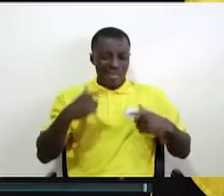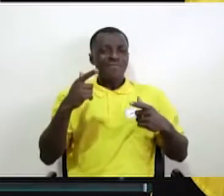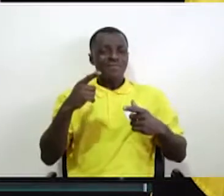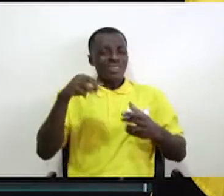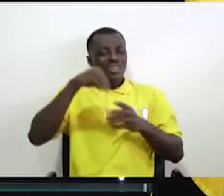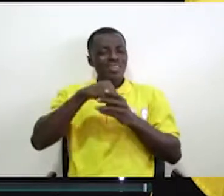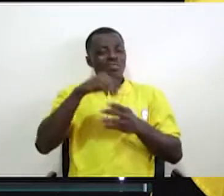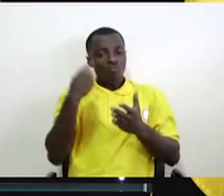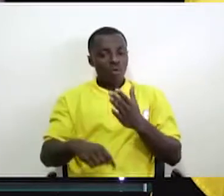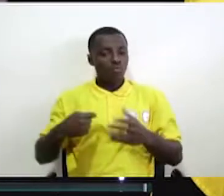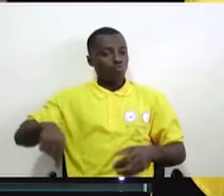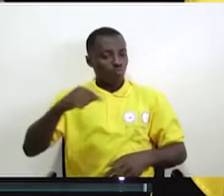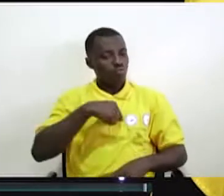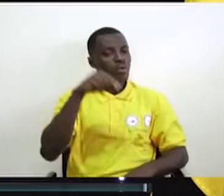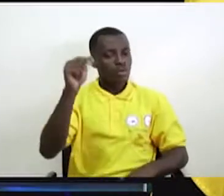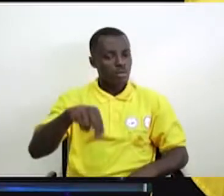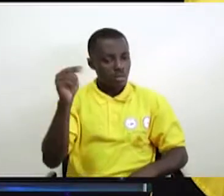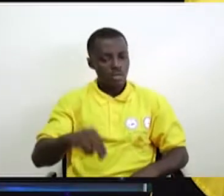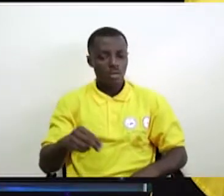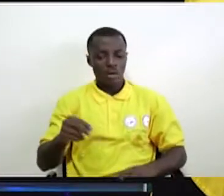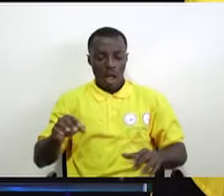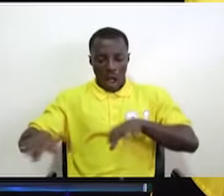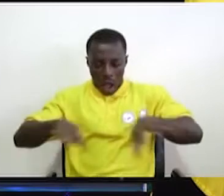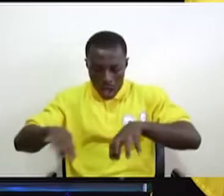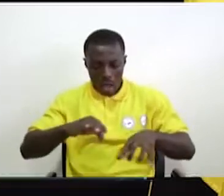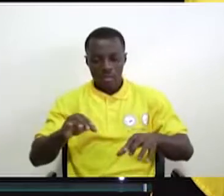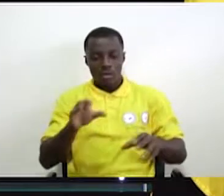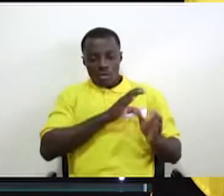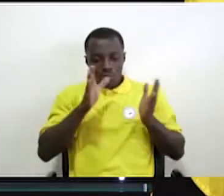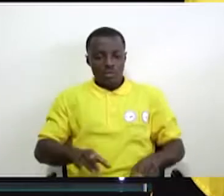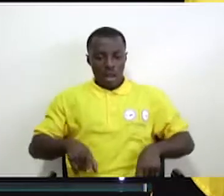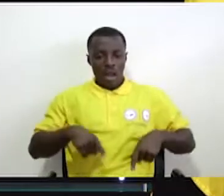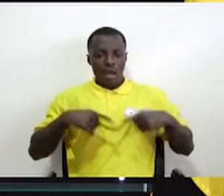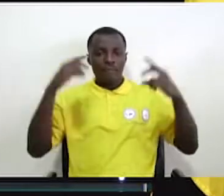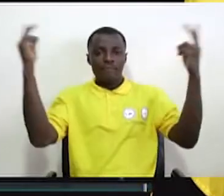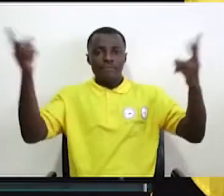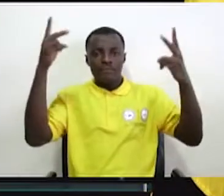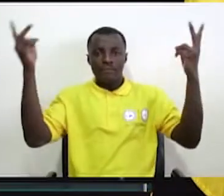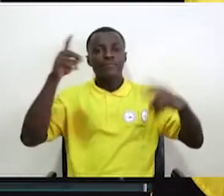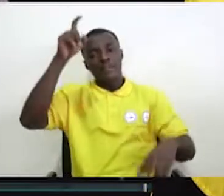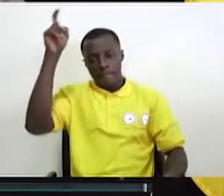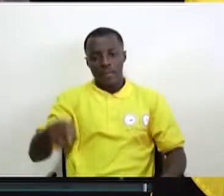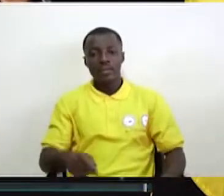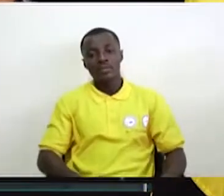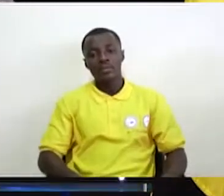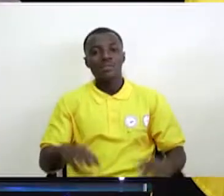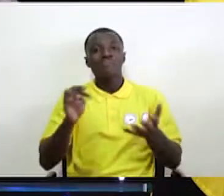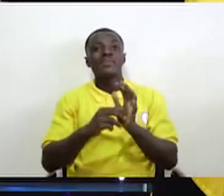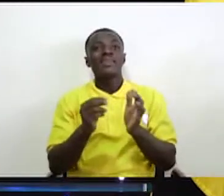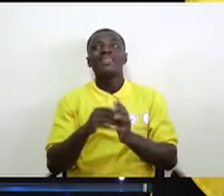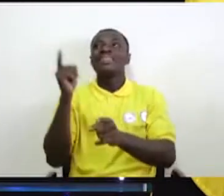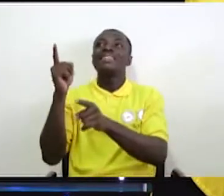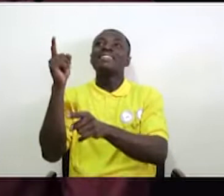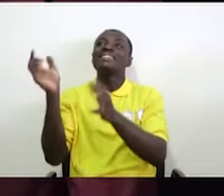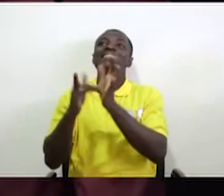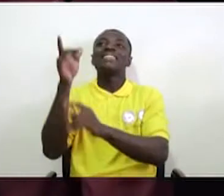victorious Christian life. Ese se ye bo Christo sumu abrabo e won kuni mu. He didn't just die that we might just live any kind